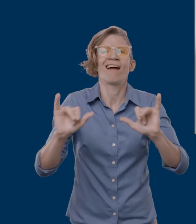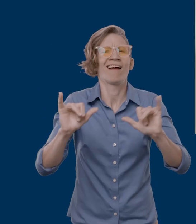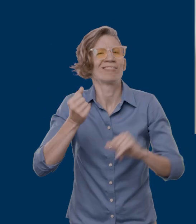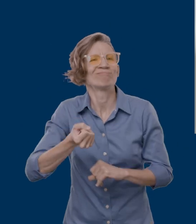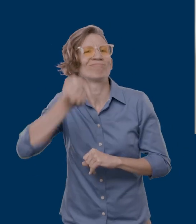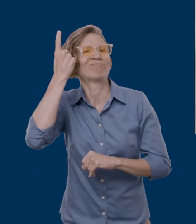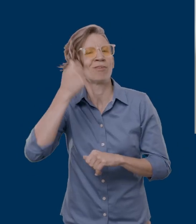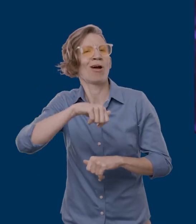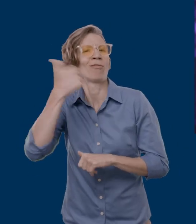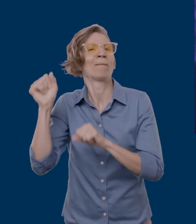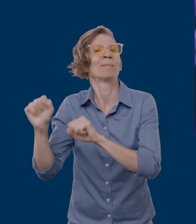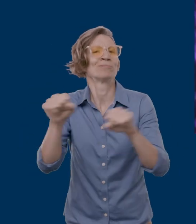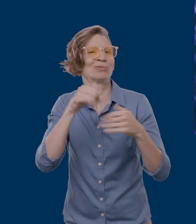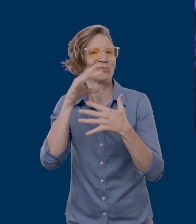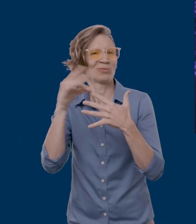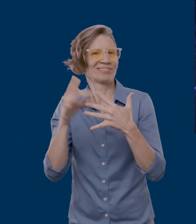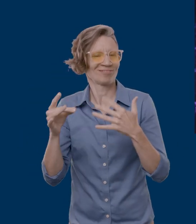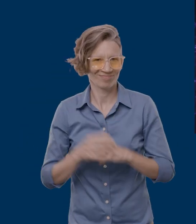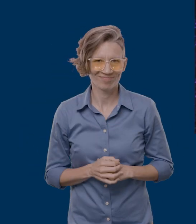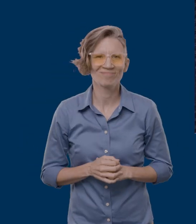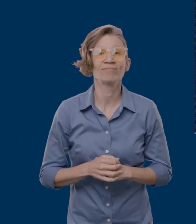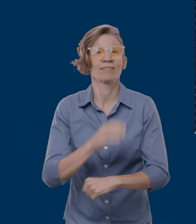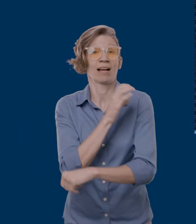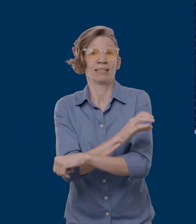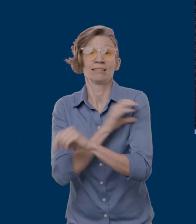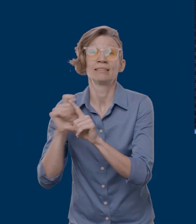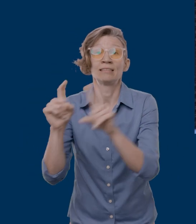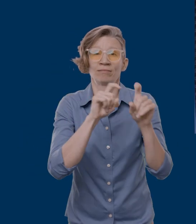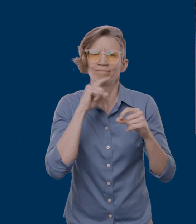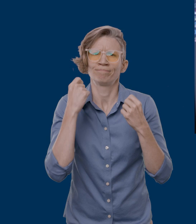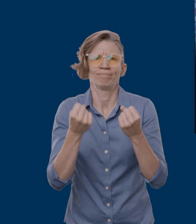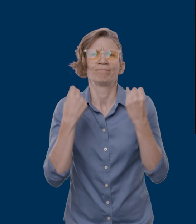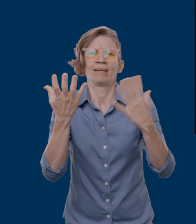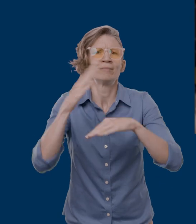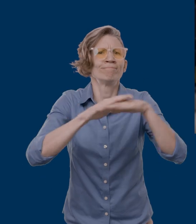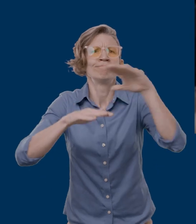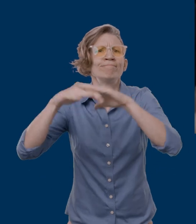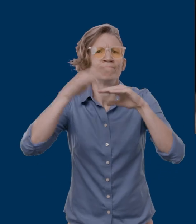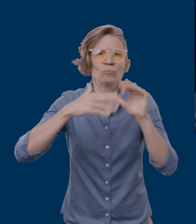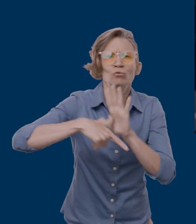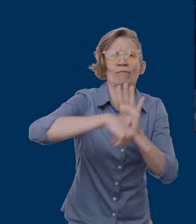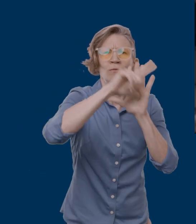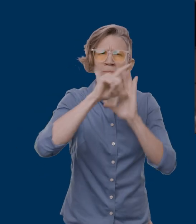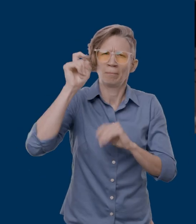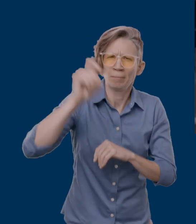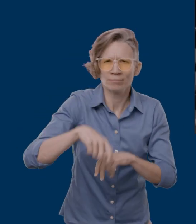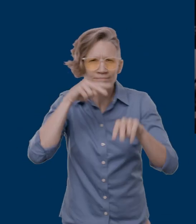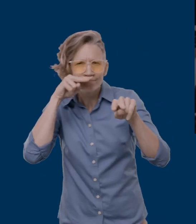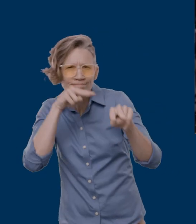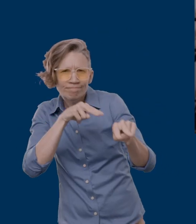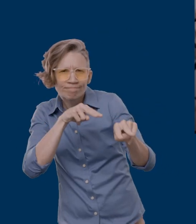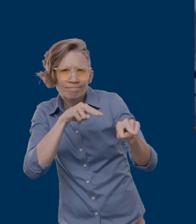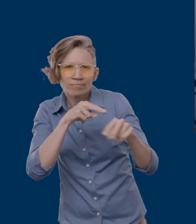treatment option for them to consider. Clinical trials go through many layers of review. They need to be conducted in a